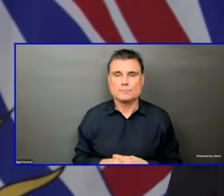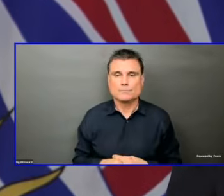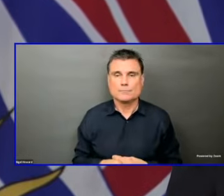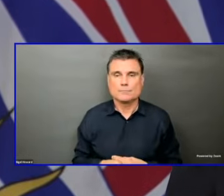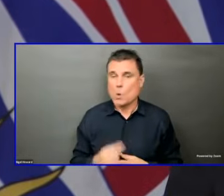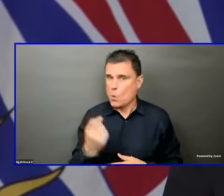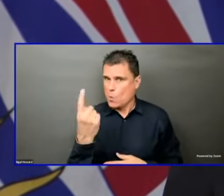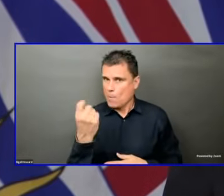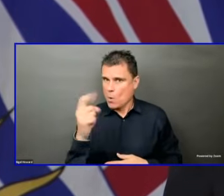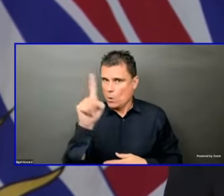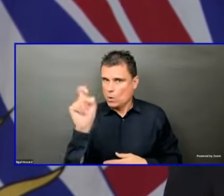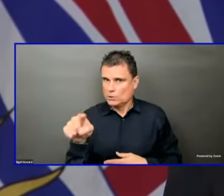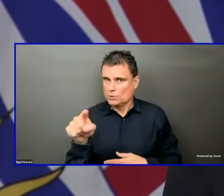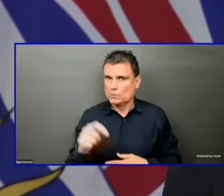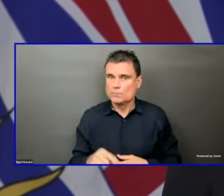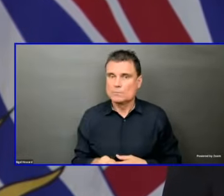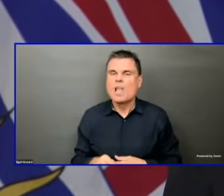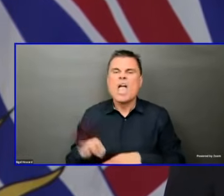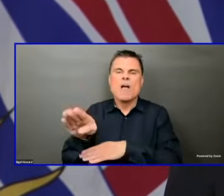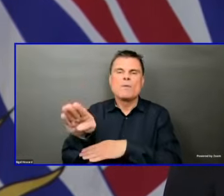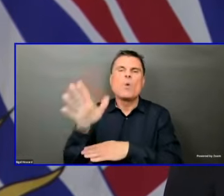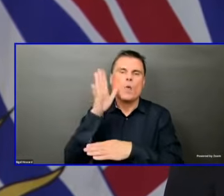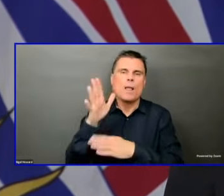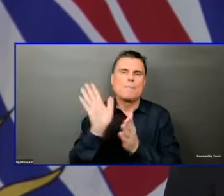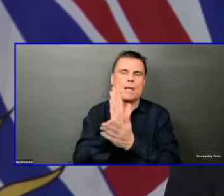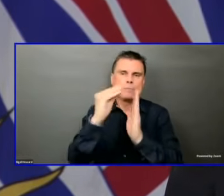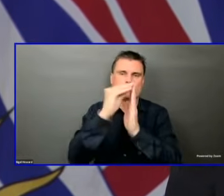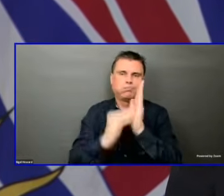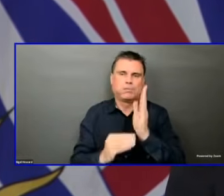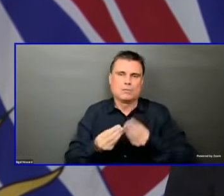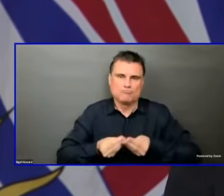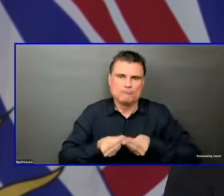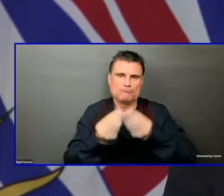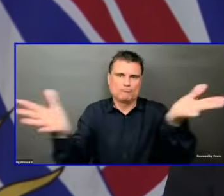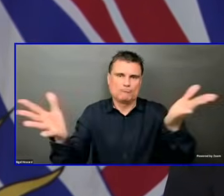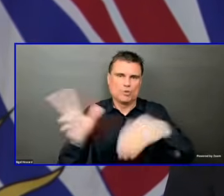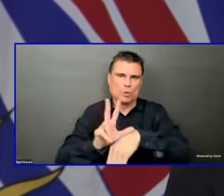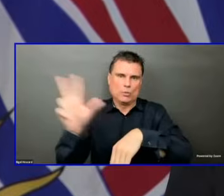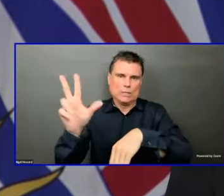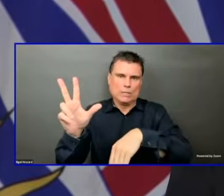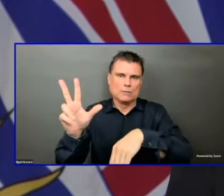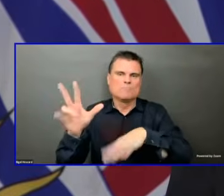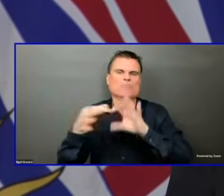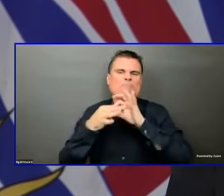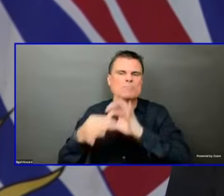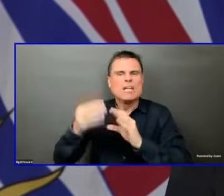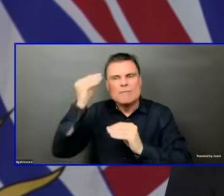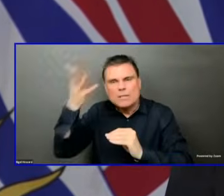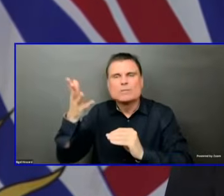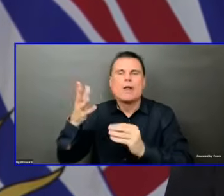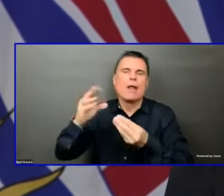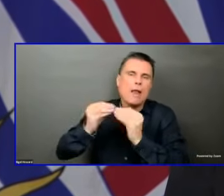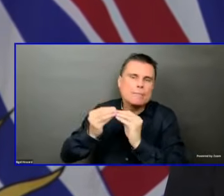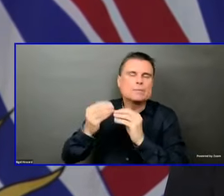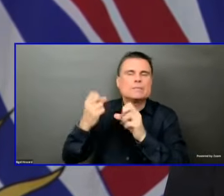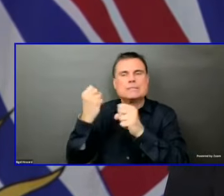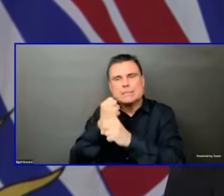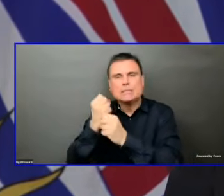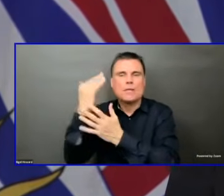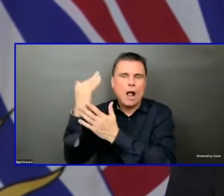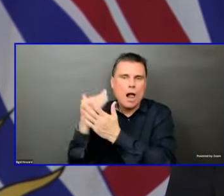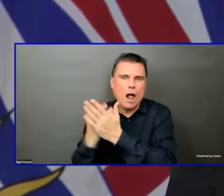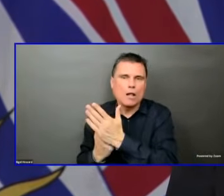cases, hospitalizations and outbreaks, which you can find at news.gov.bc.ca. For updated province-wide restrictions, visit